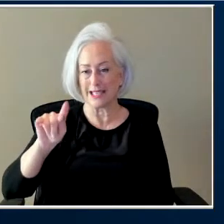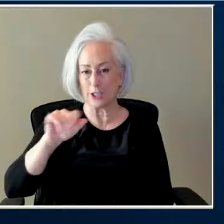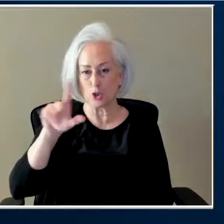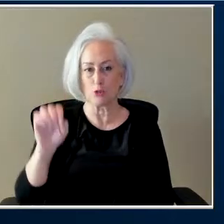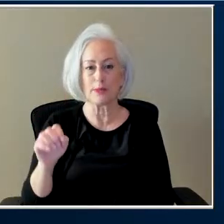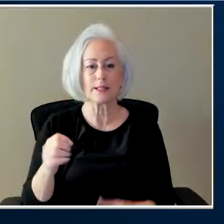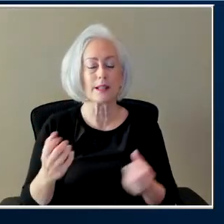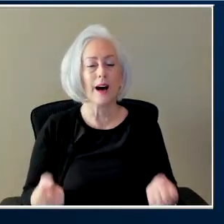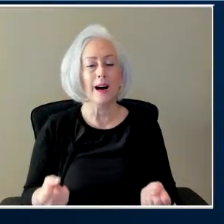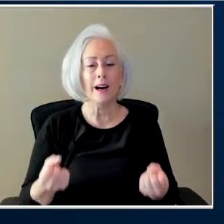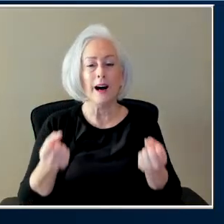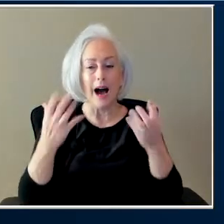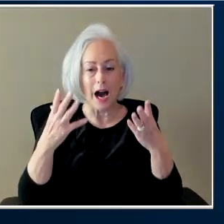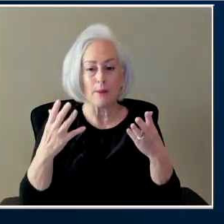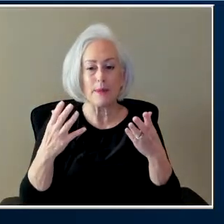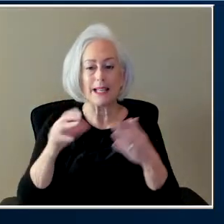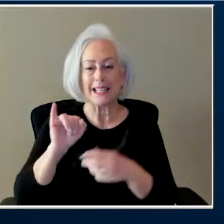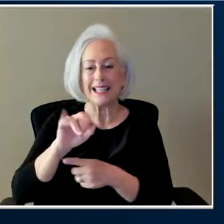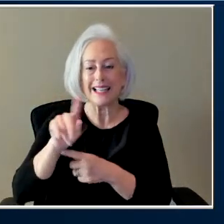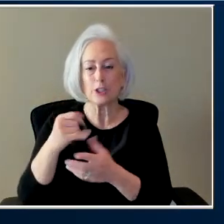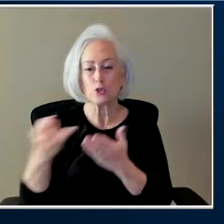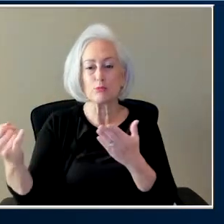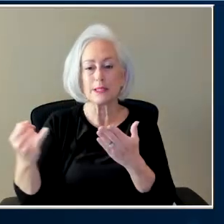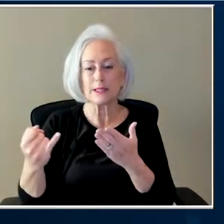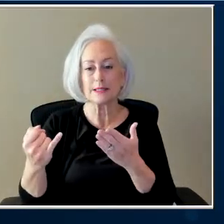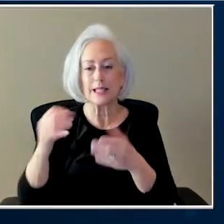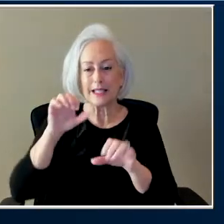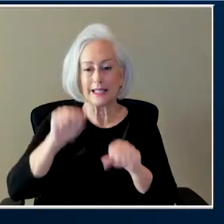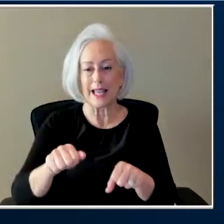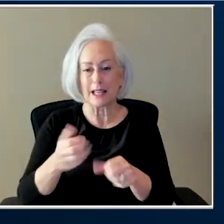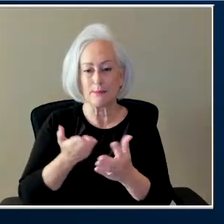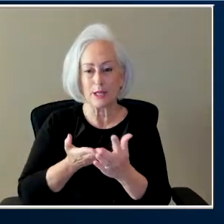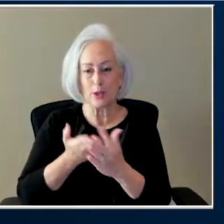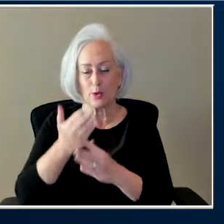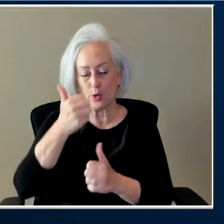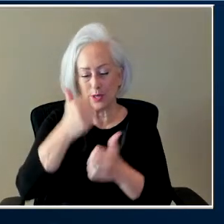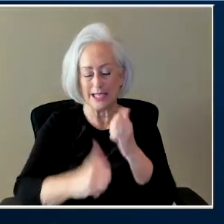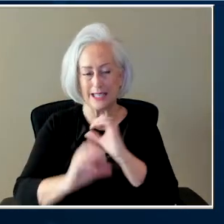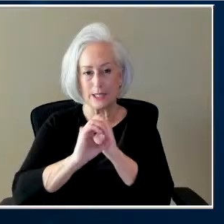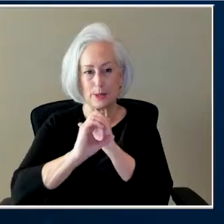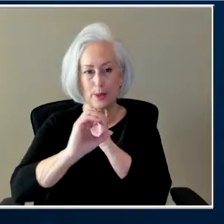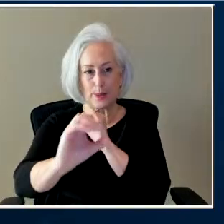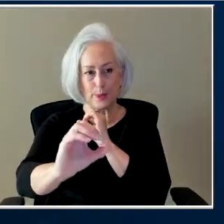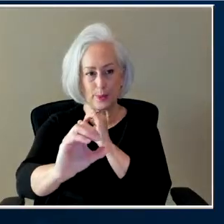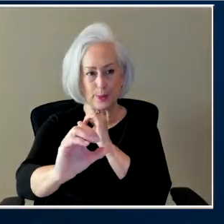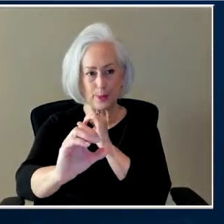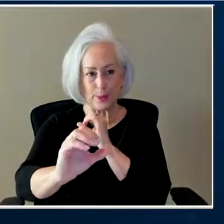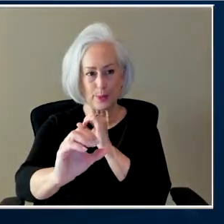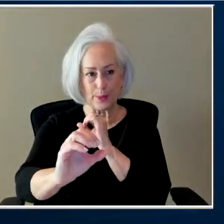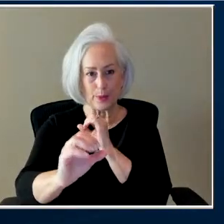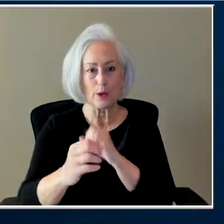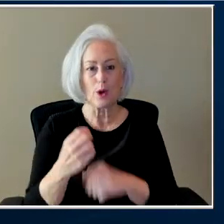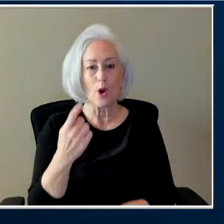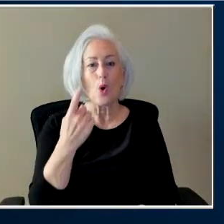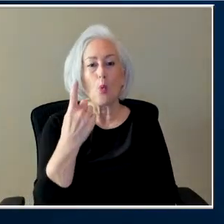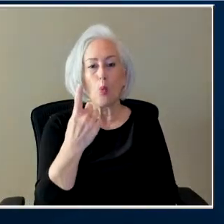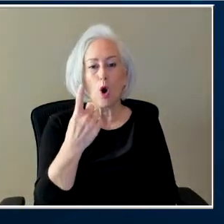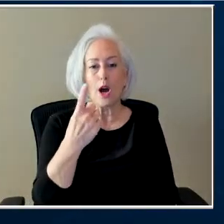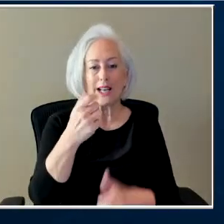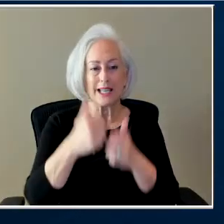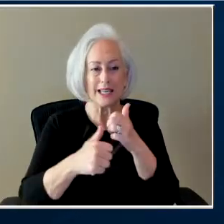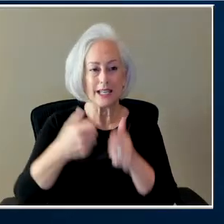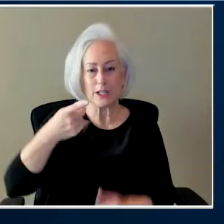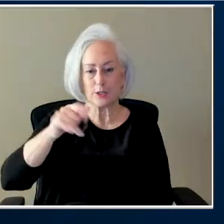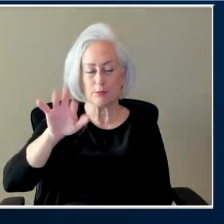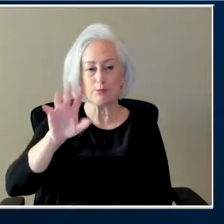come out of each of those arms? Little tools like. I think there's one instrument. One instrument per arm. Oh, out of each port. You can exchange